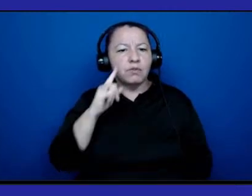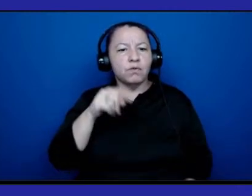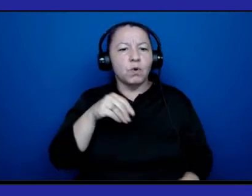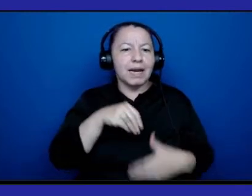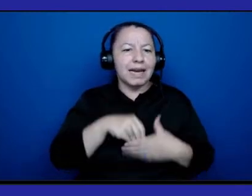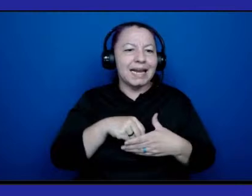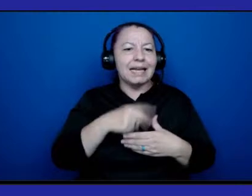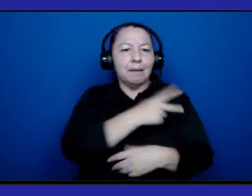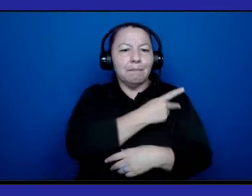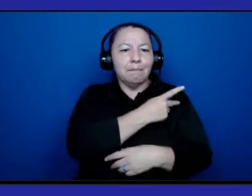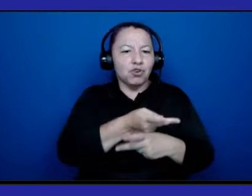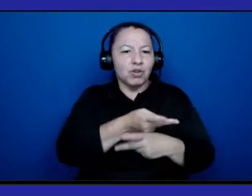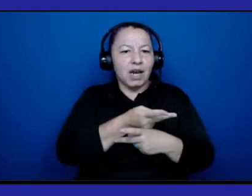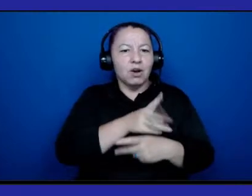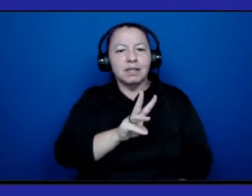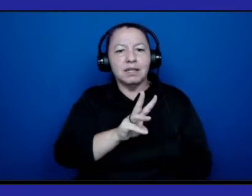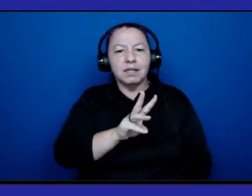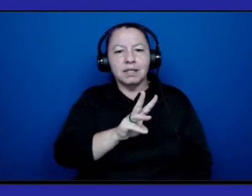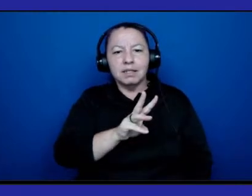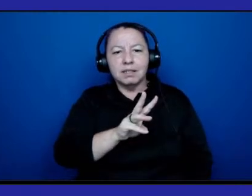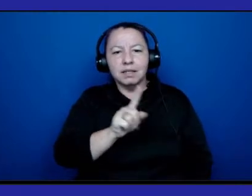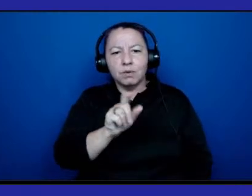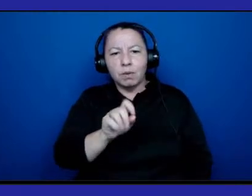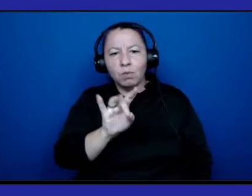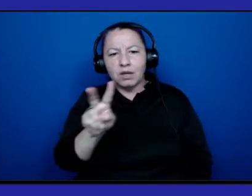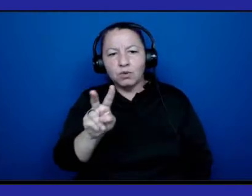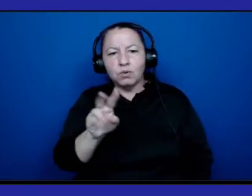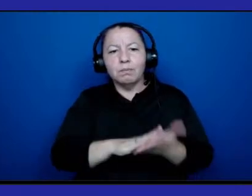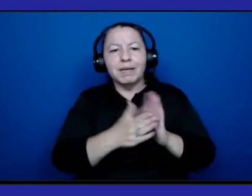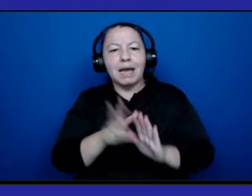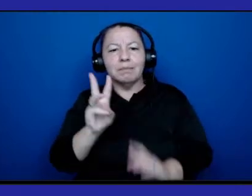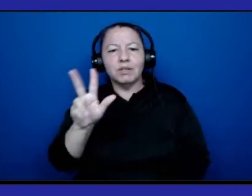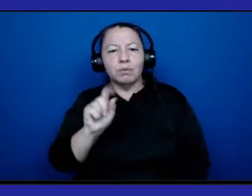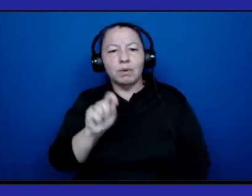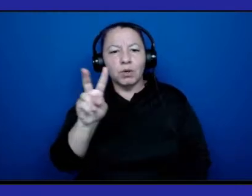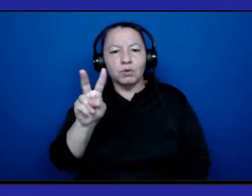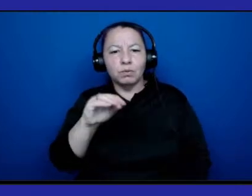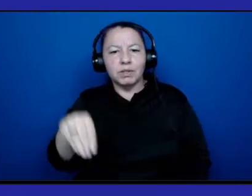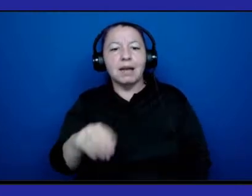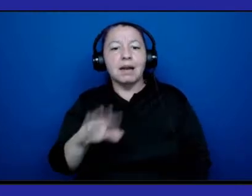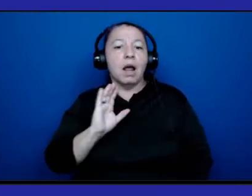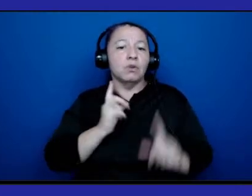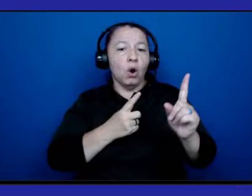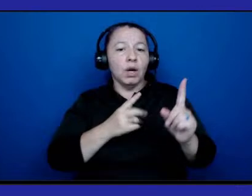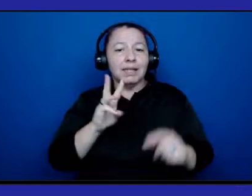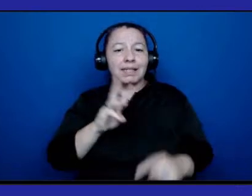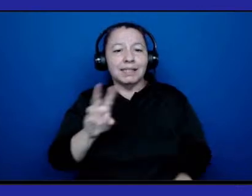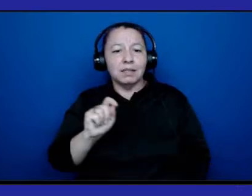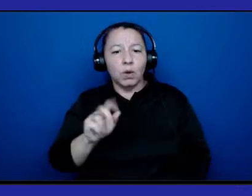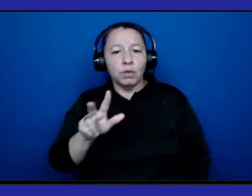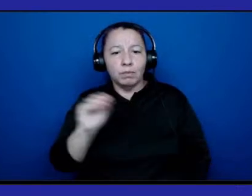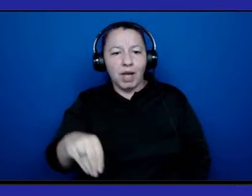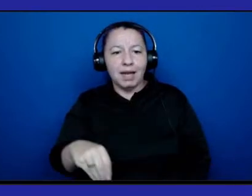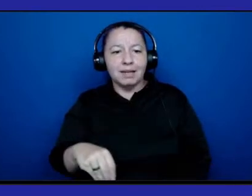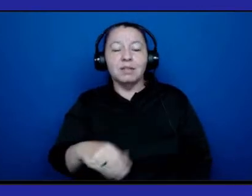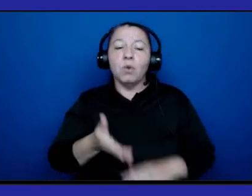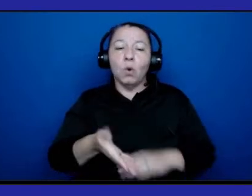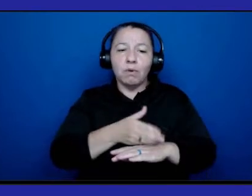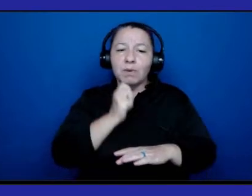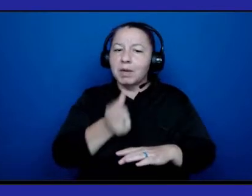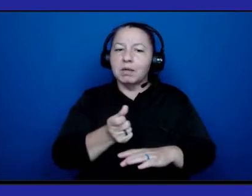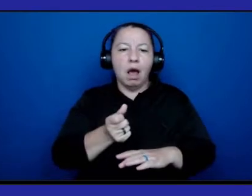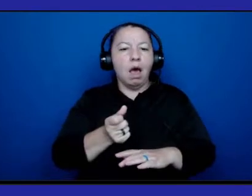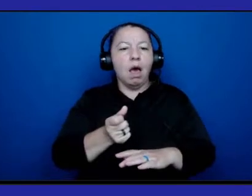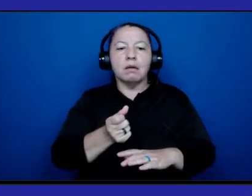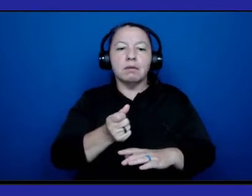to 63.2%. Target is 66%, so it's improving but not yet at target. A